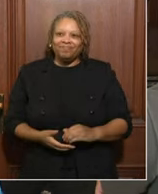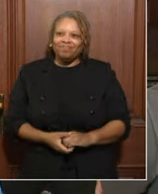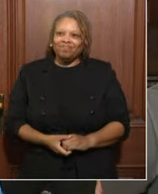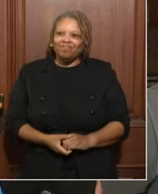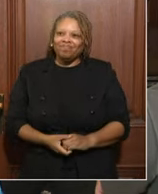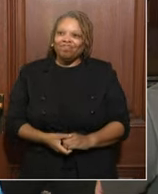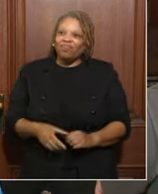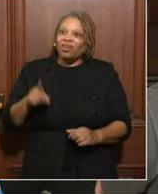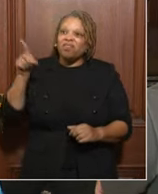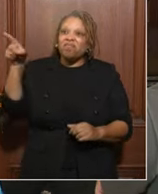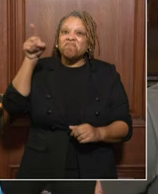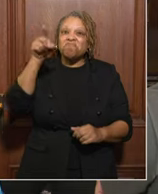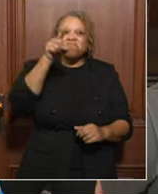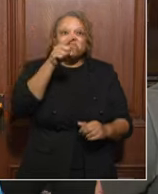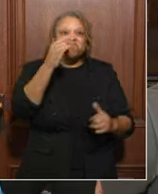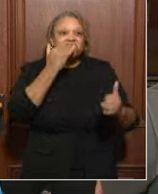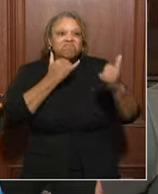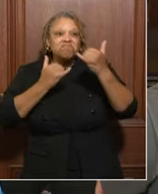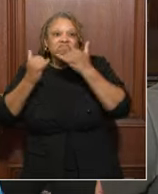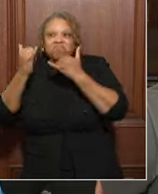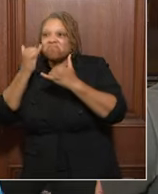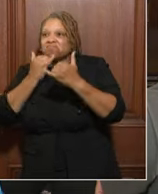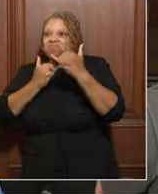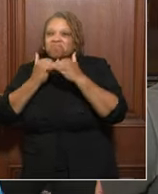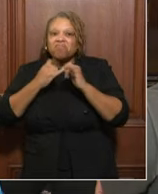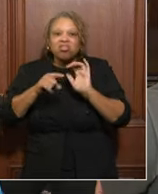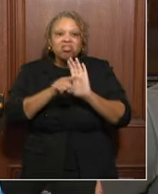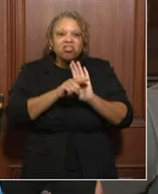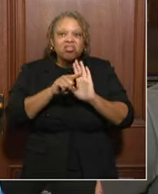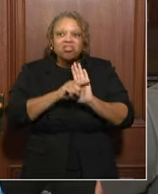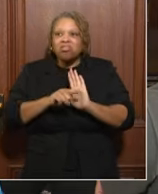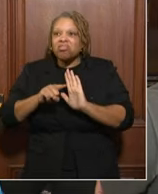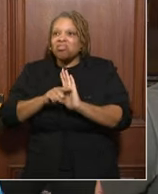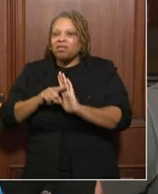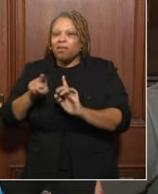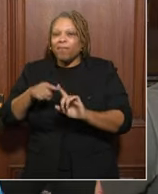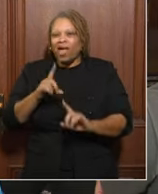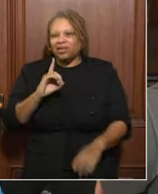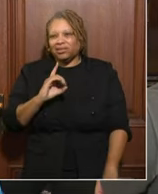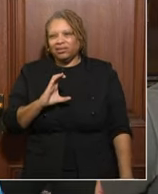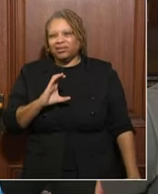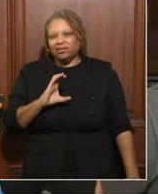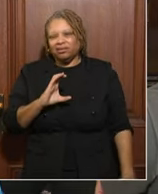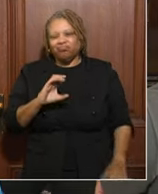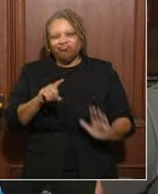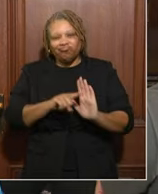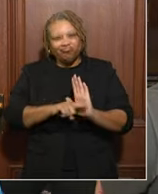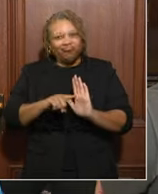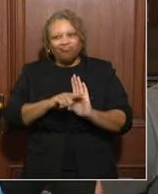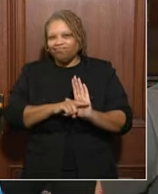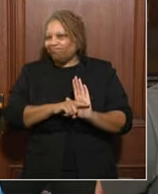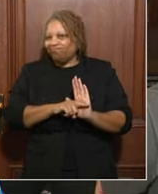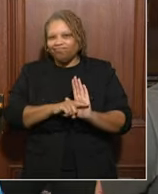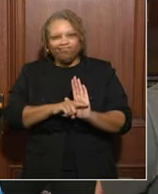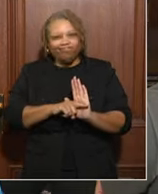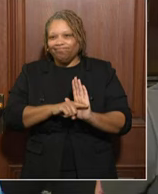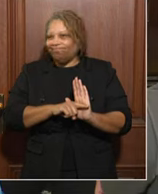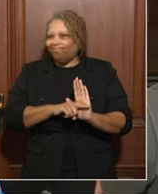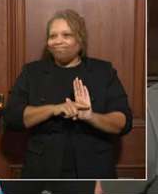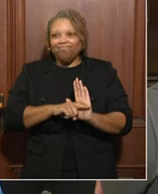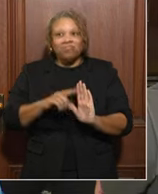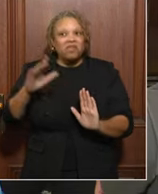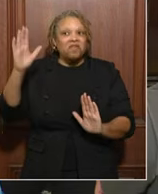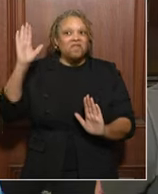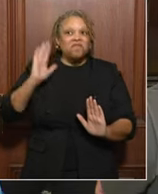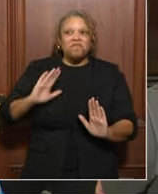about the attacks that the president has made against American cities, the former president, I should say, almost from day one. I